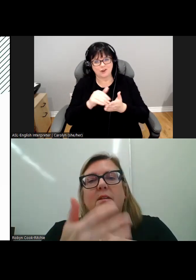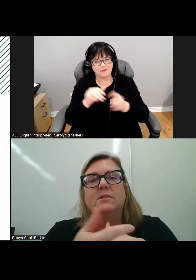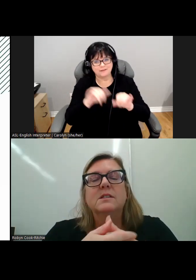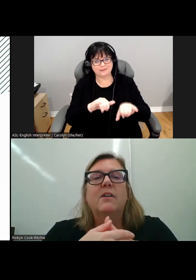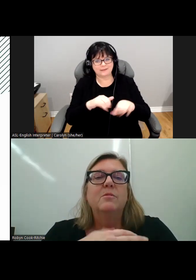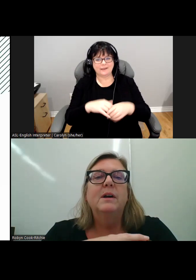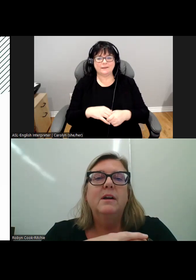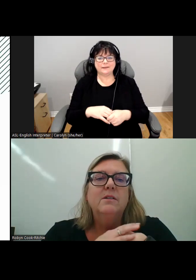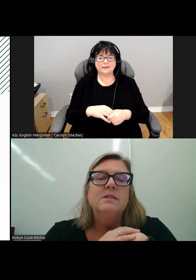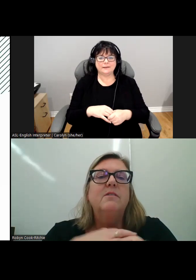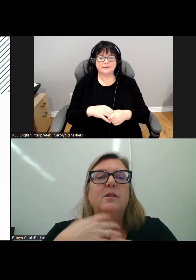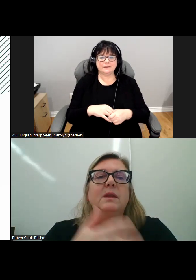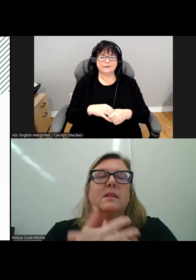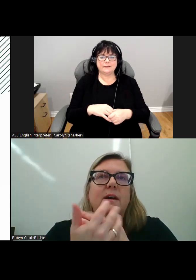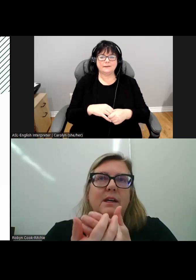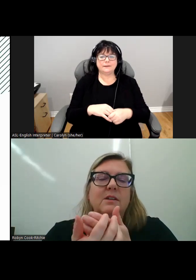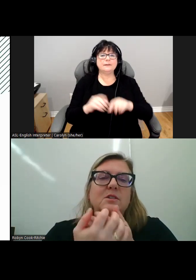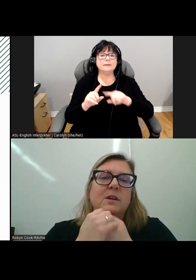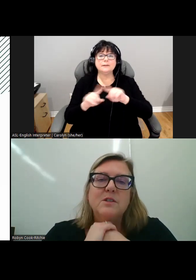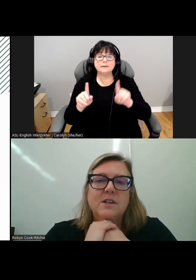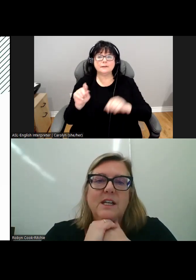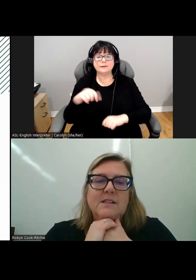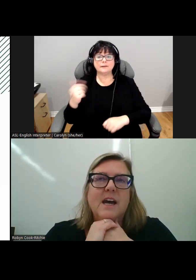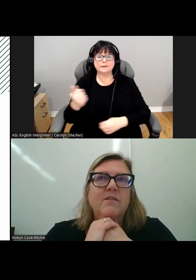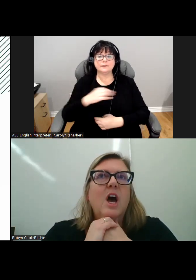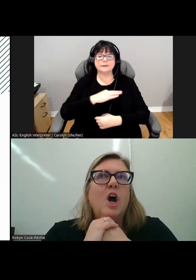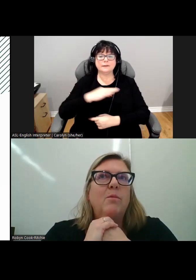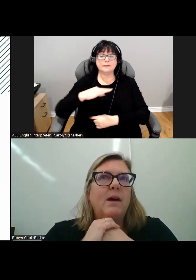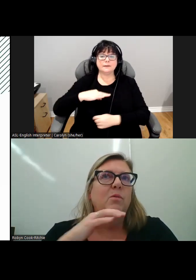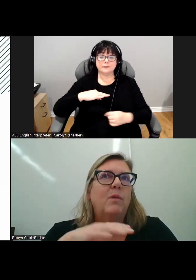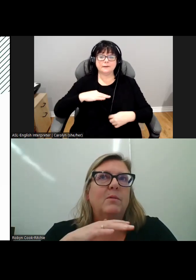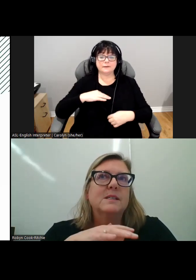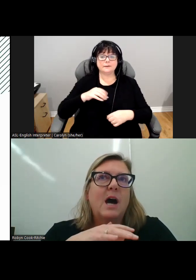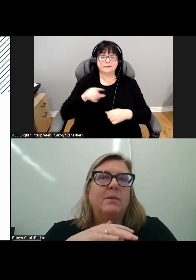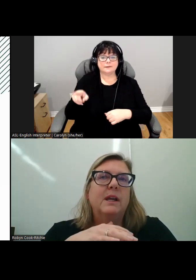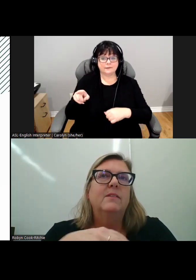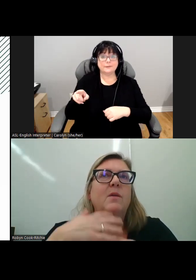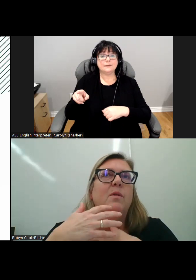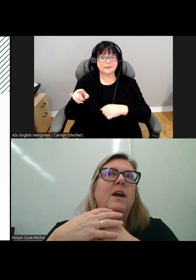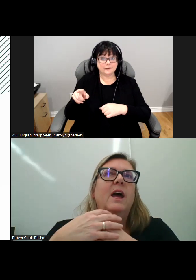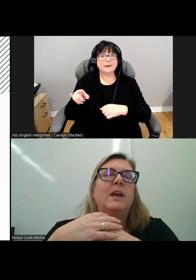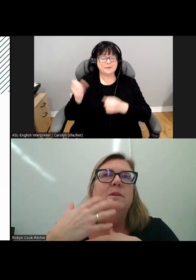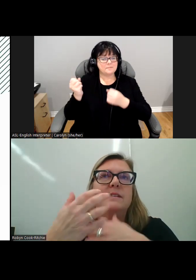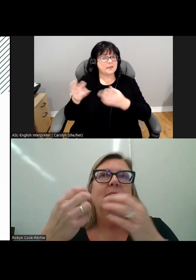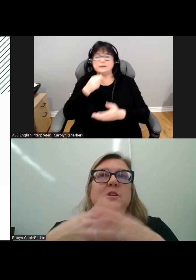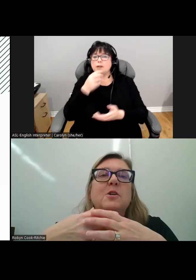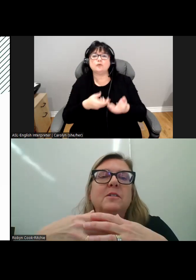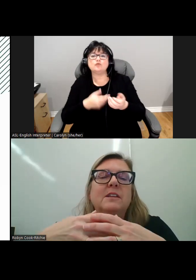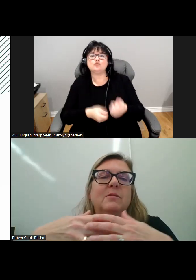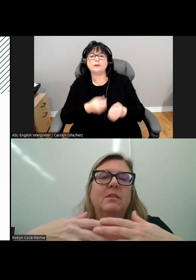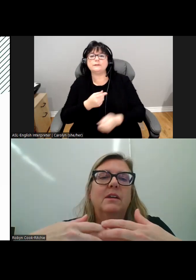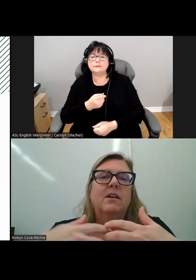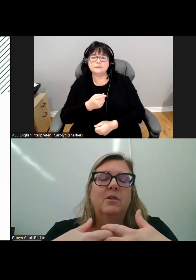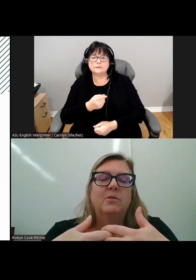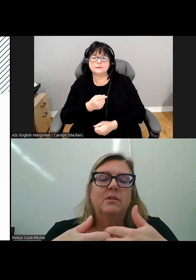from the other staff, and by the other staff, I mean the English language training staff, around what was happening. It was